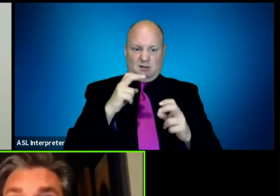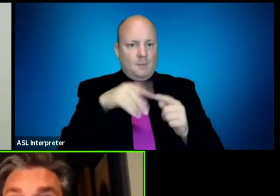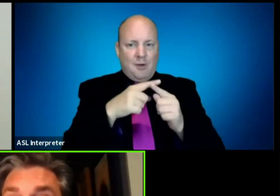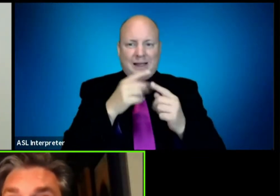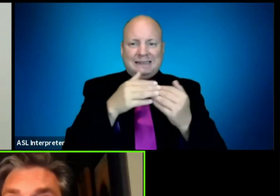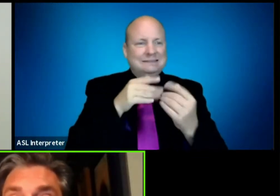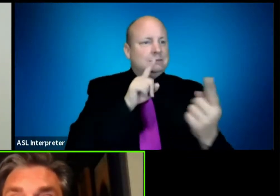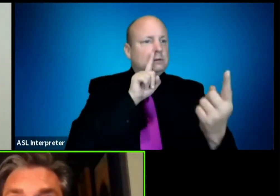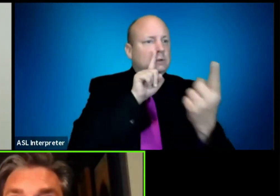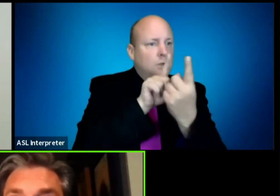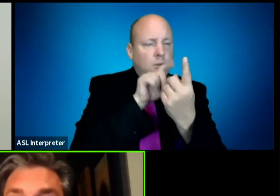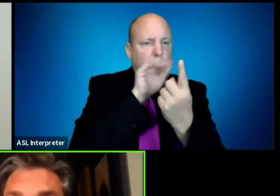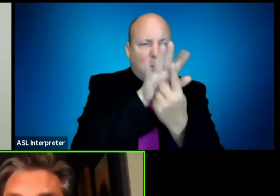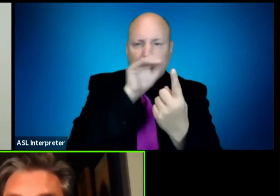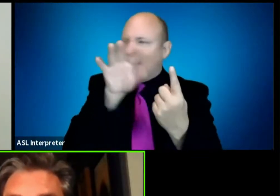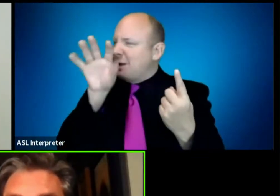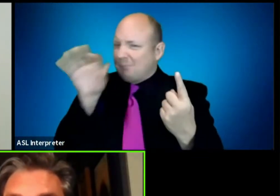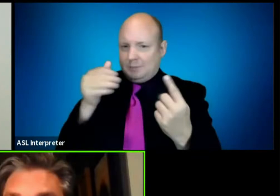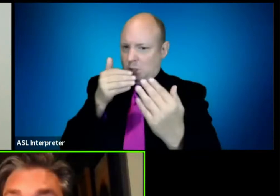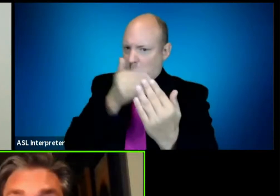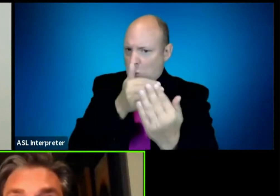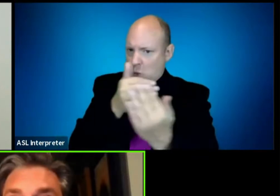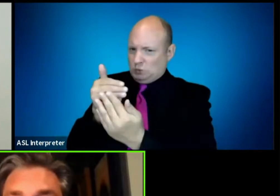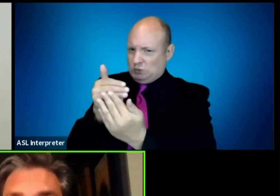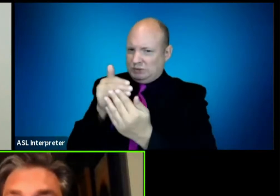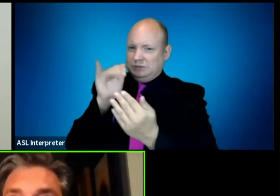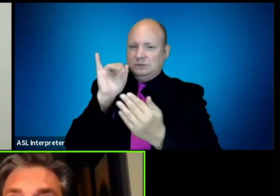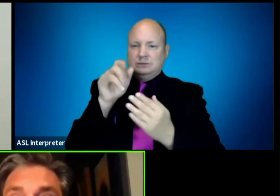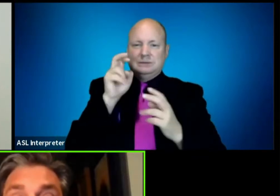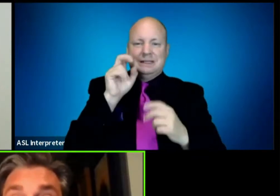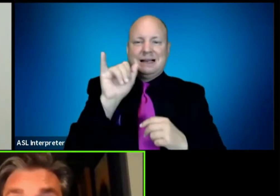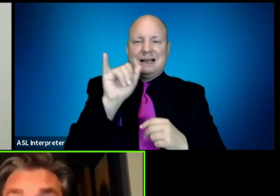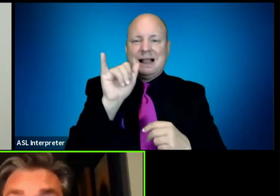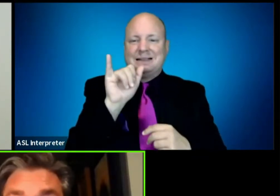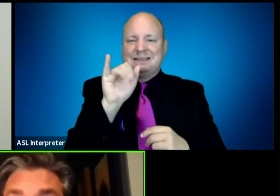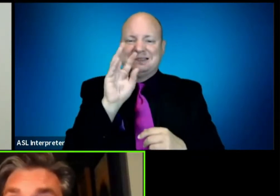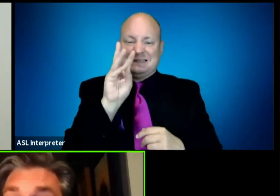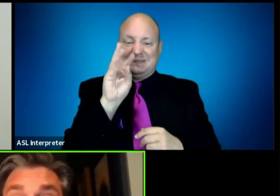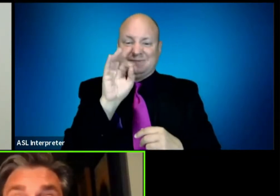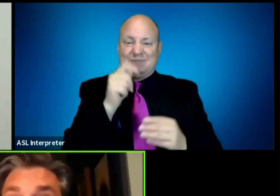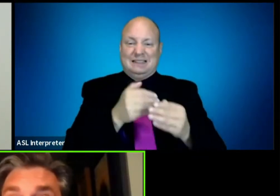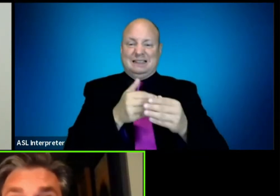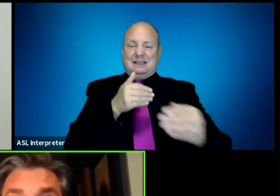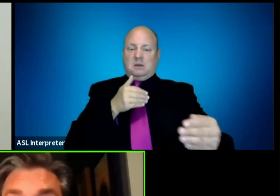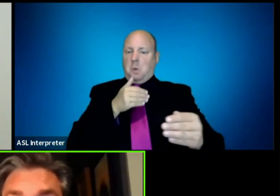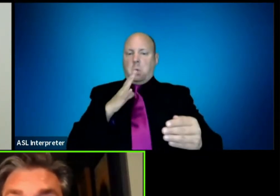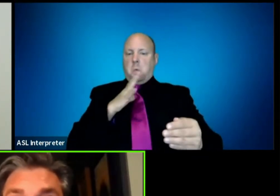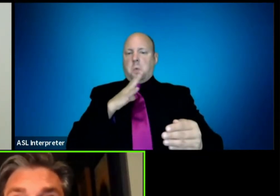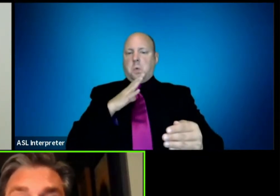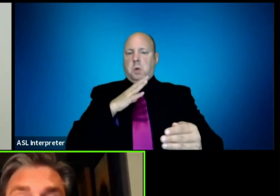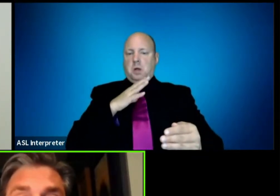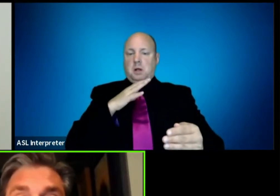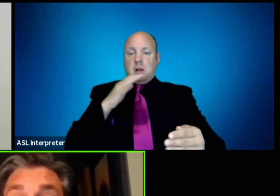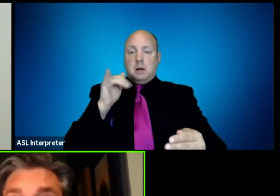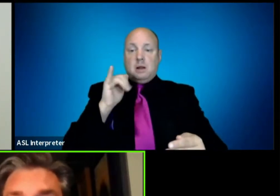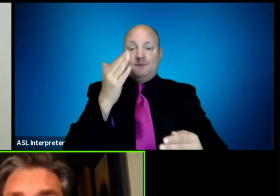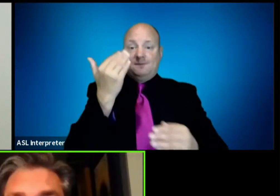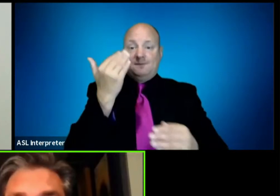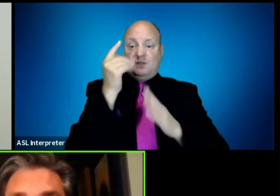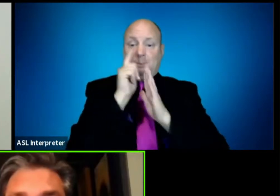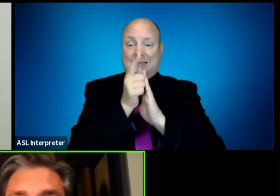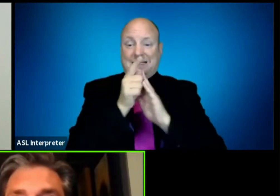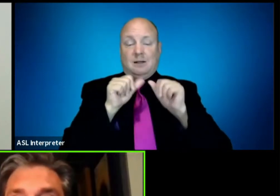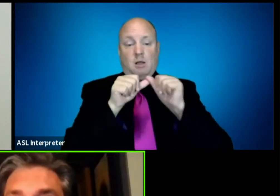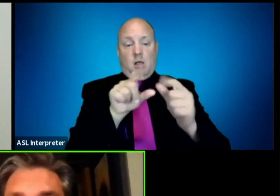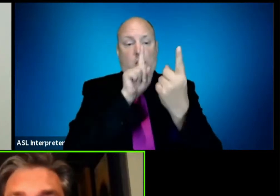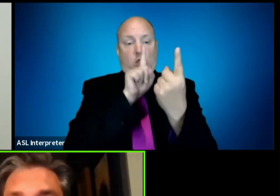think about folks who are within 6 feet of another for 15 or more minutes throughout the day. Airflow and circulation can cut down